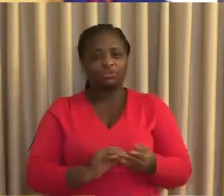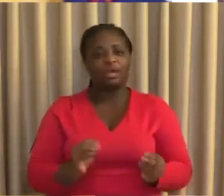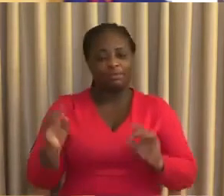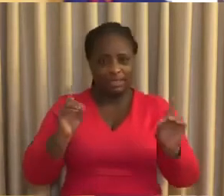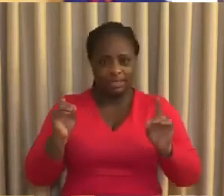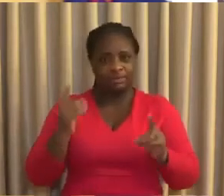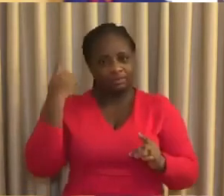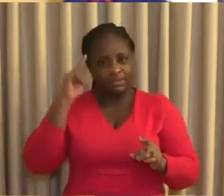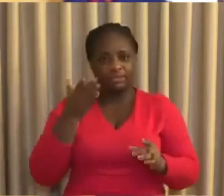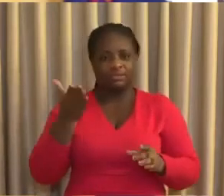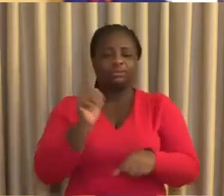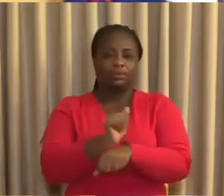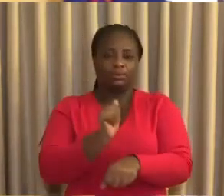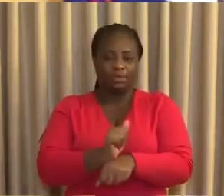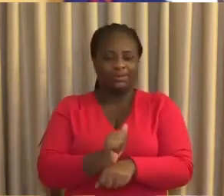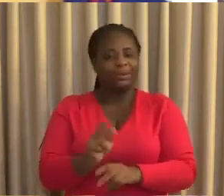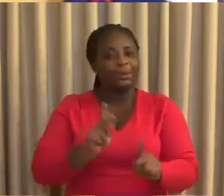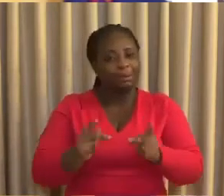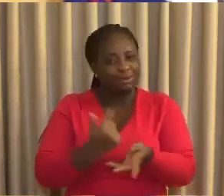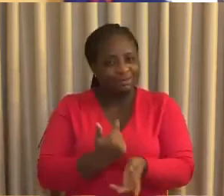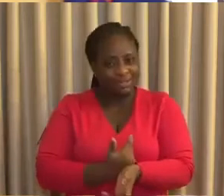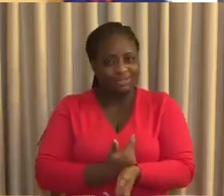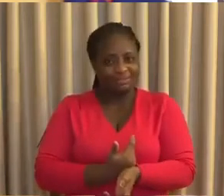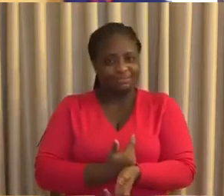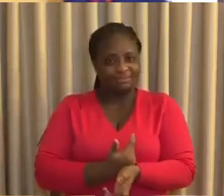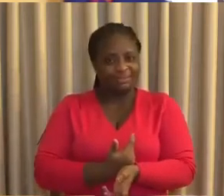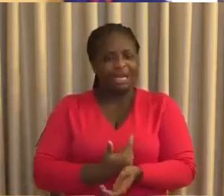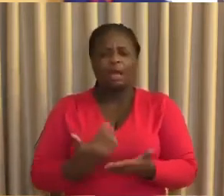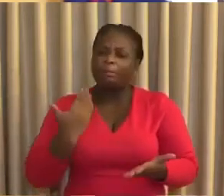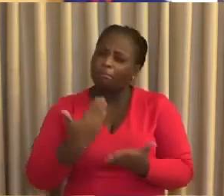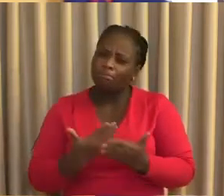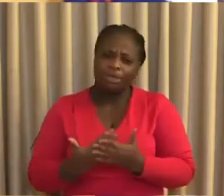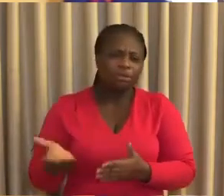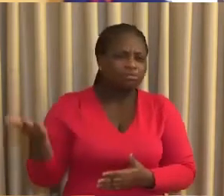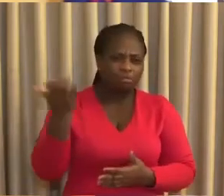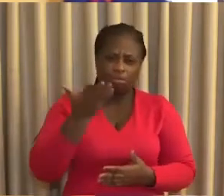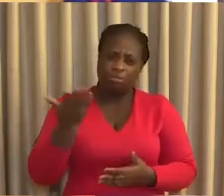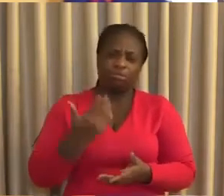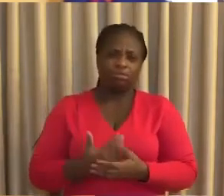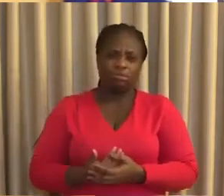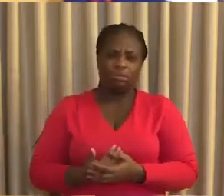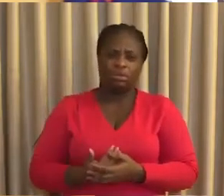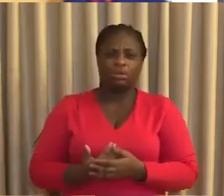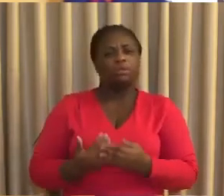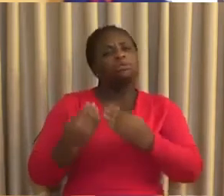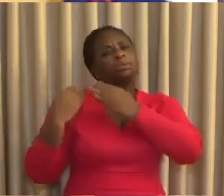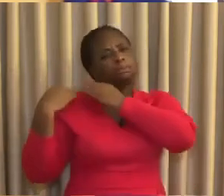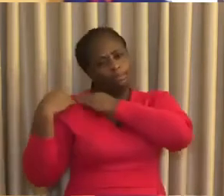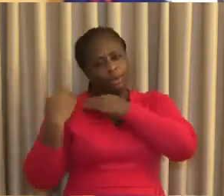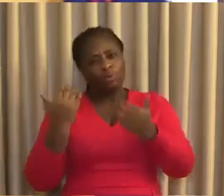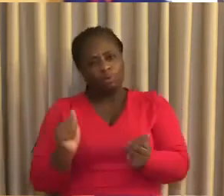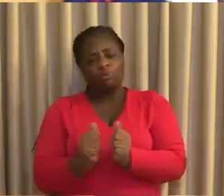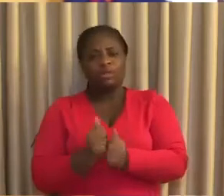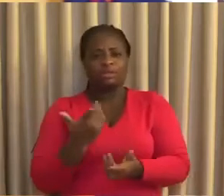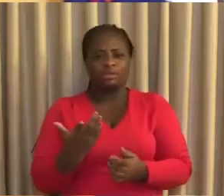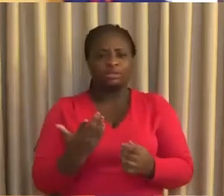Fellow Ghanaians, I'm urging all of you to bear with these additional measures. They are being done in